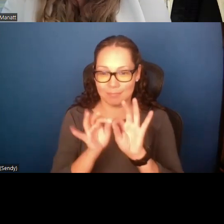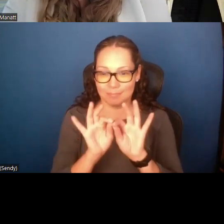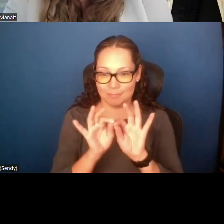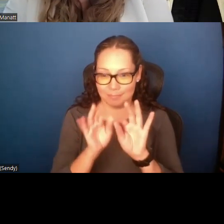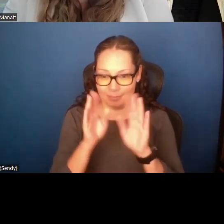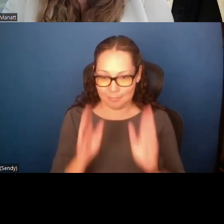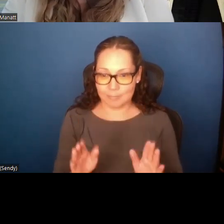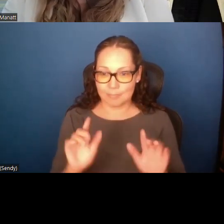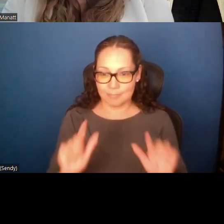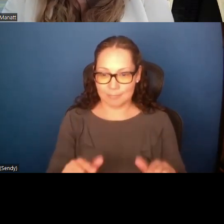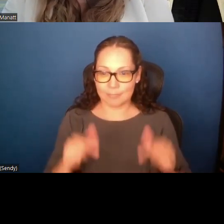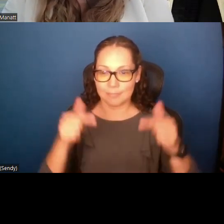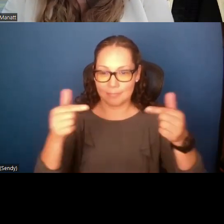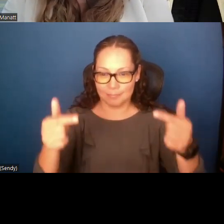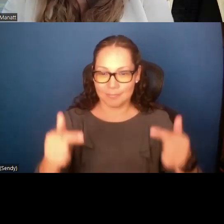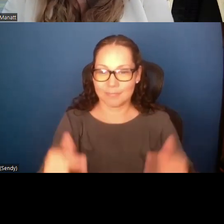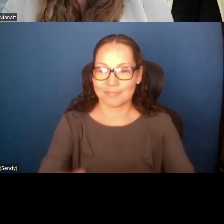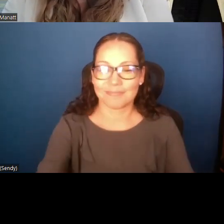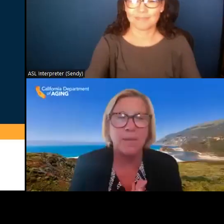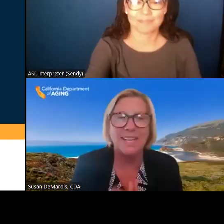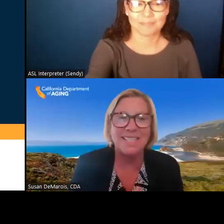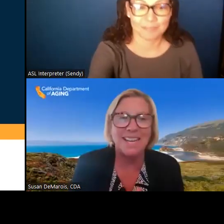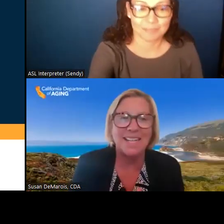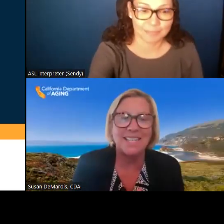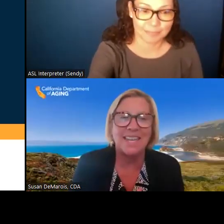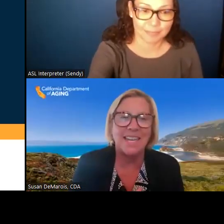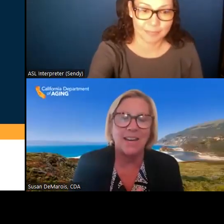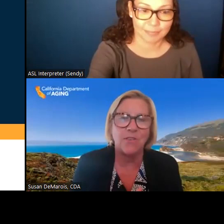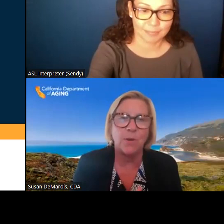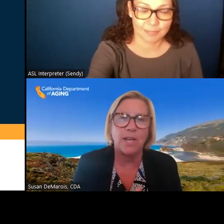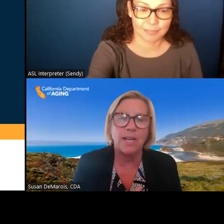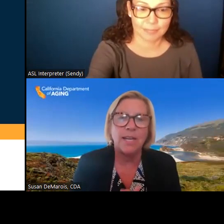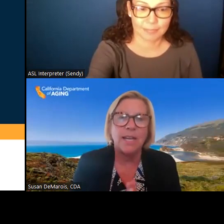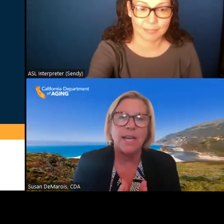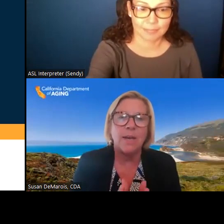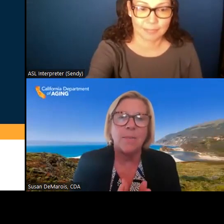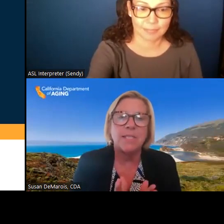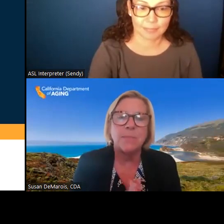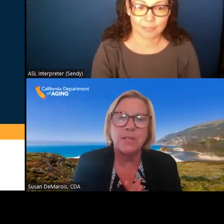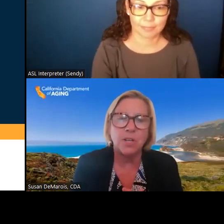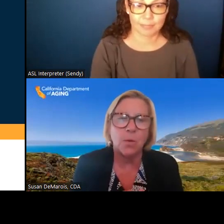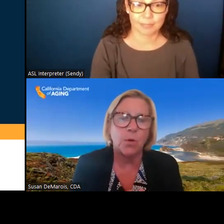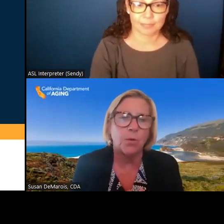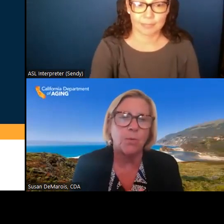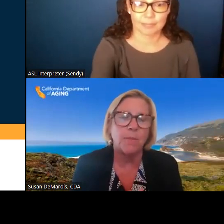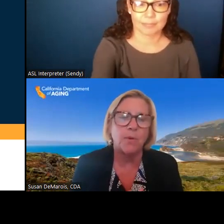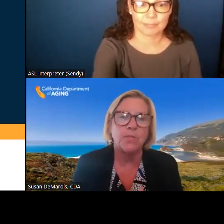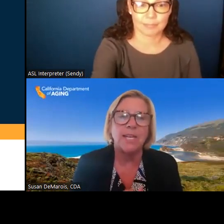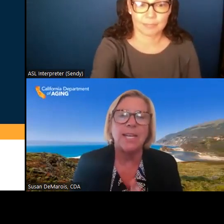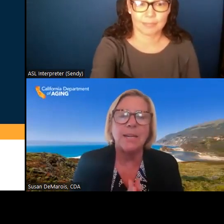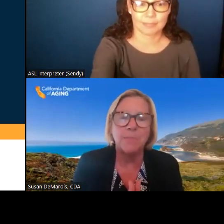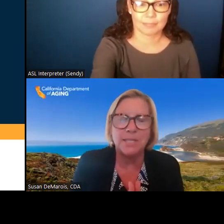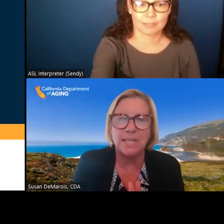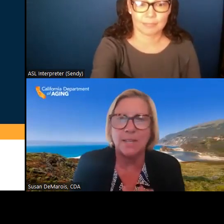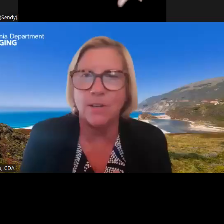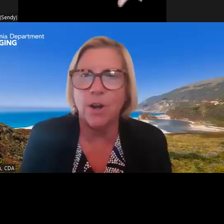and those joining us from the public. I just wanted to join for a quick minute today to thank everyone, especially our work group